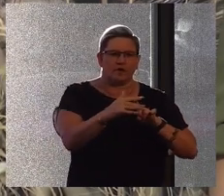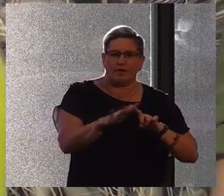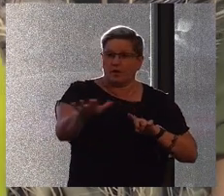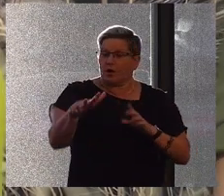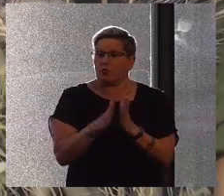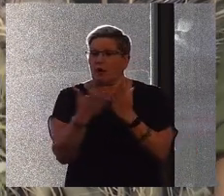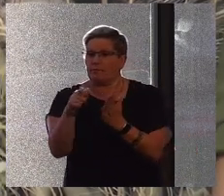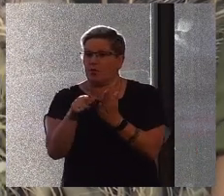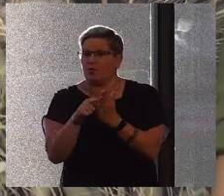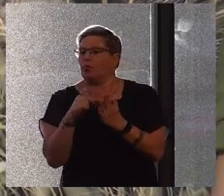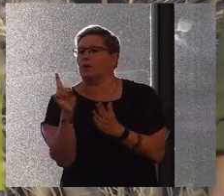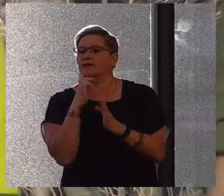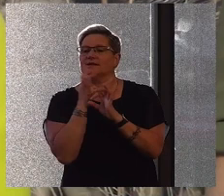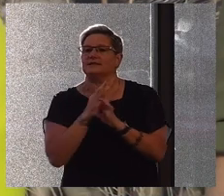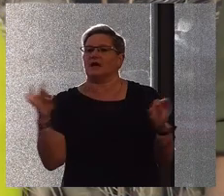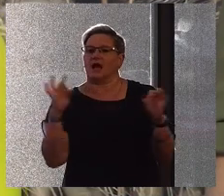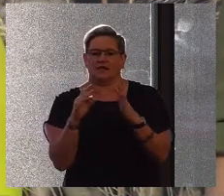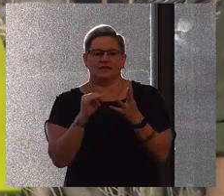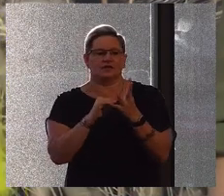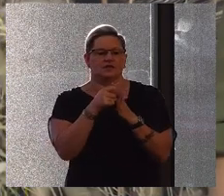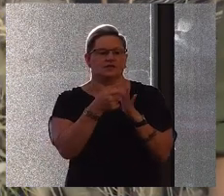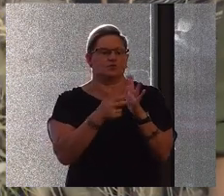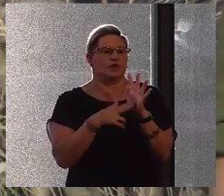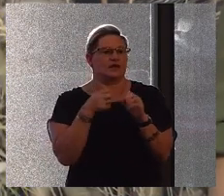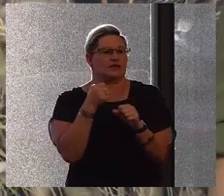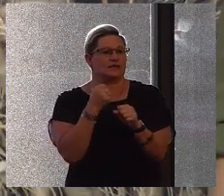Silent Spring changed what I wanted to do